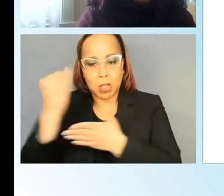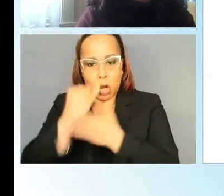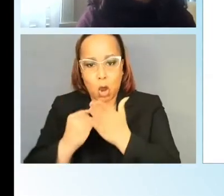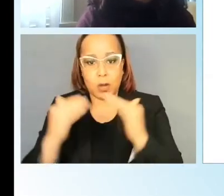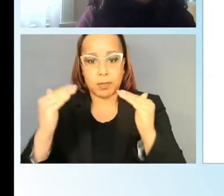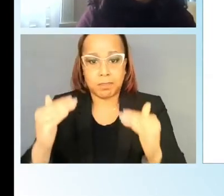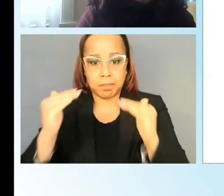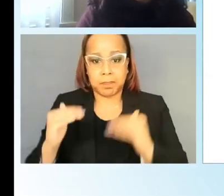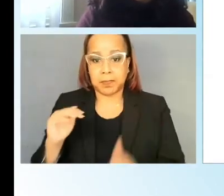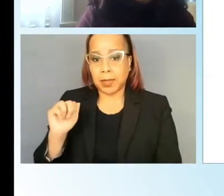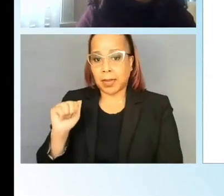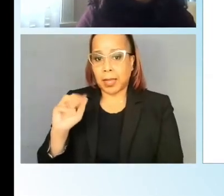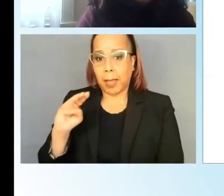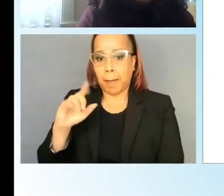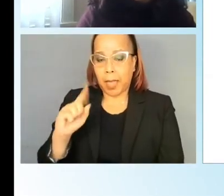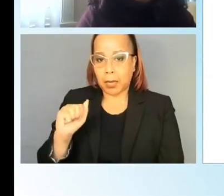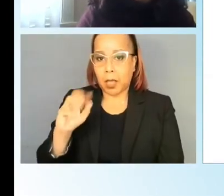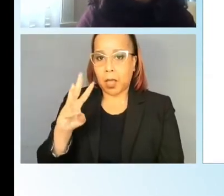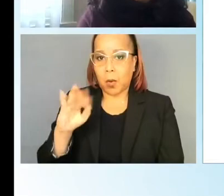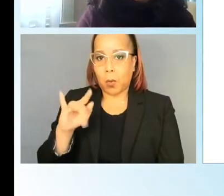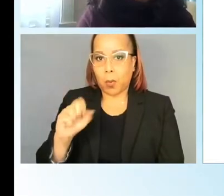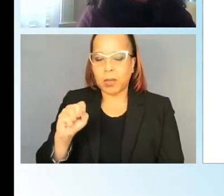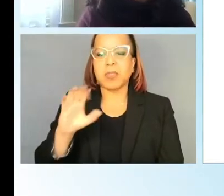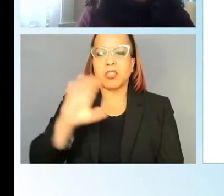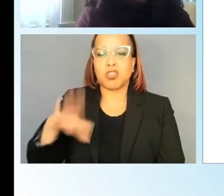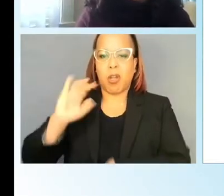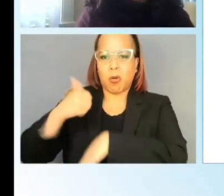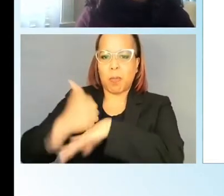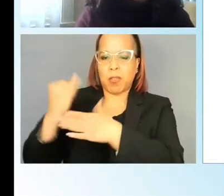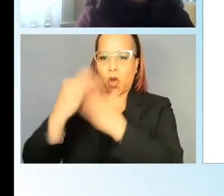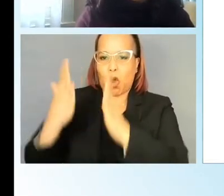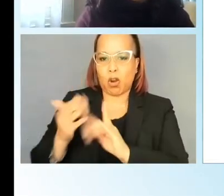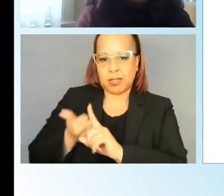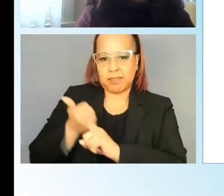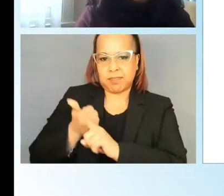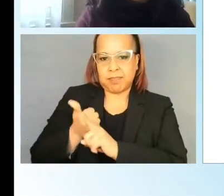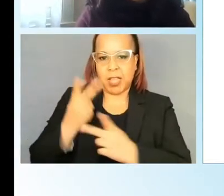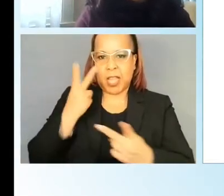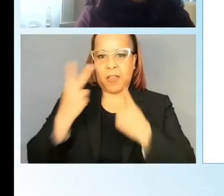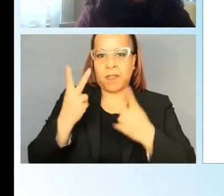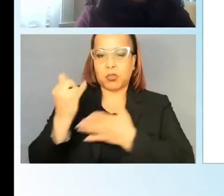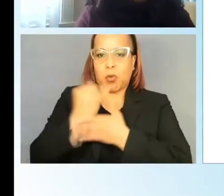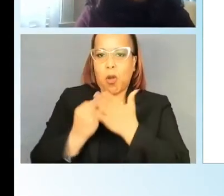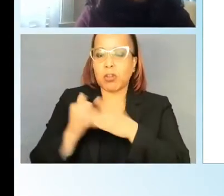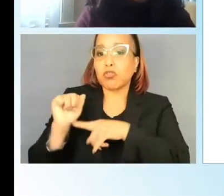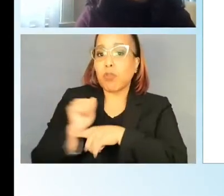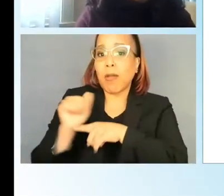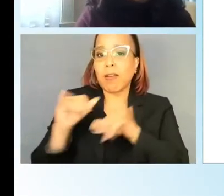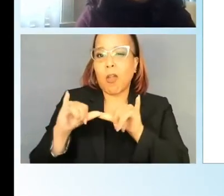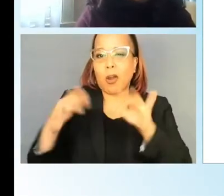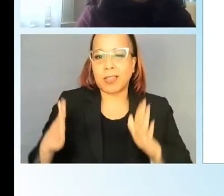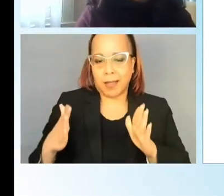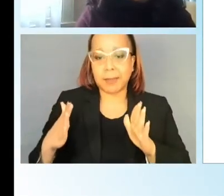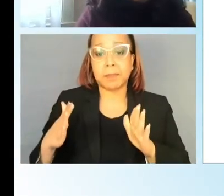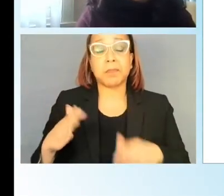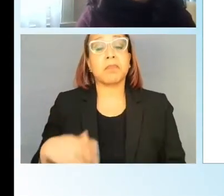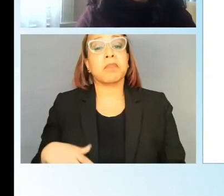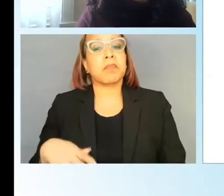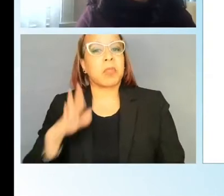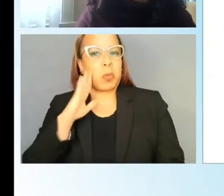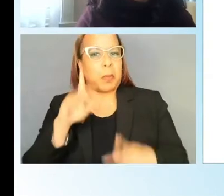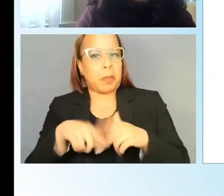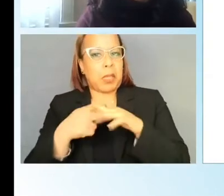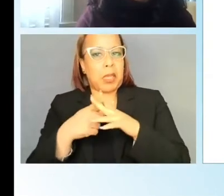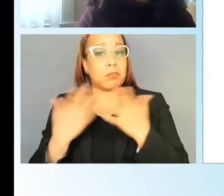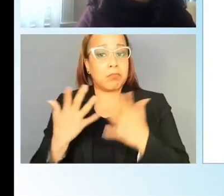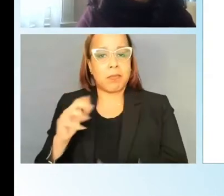Amanda Williams, who is also a Chicago-based artist, a visual artist trained as an architect. So we're going to begin with Adam Green,